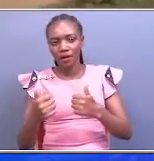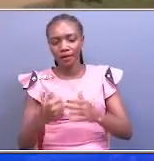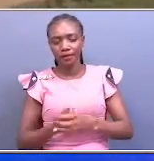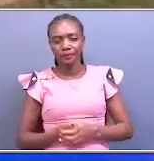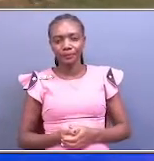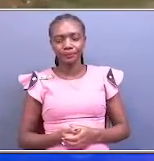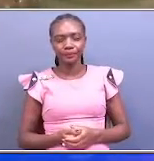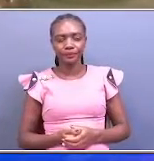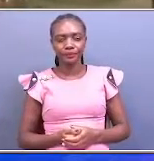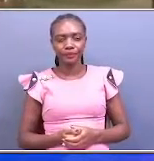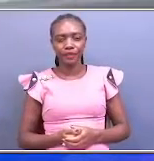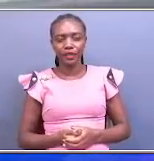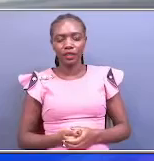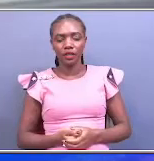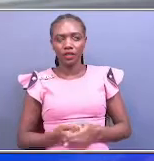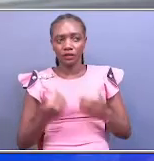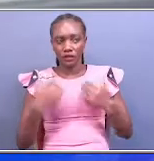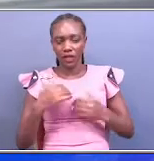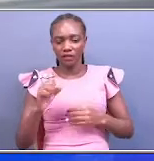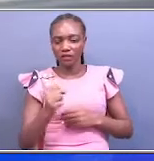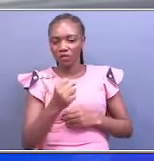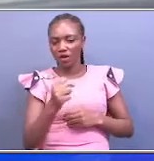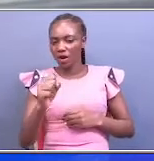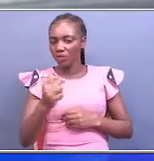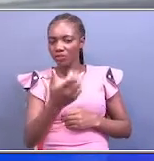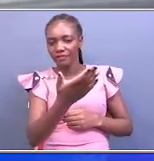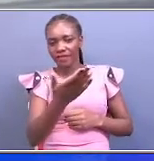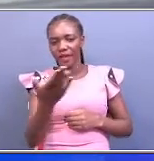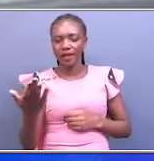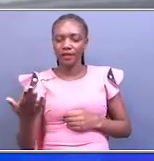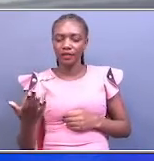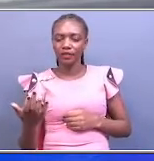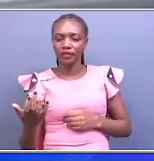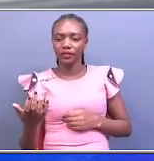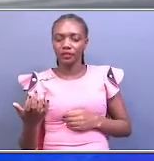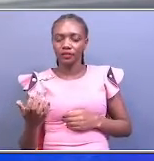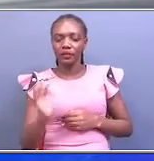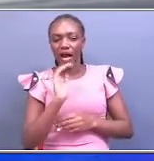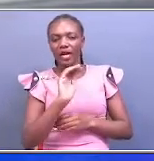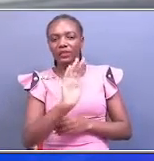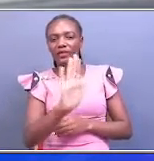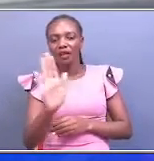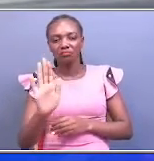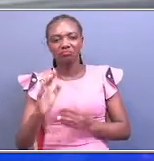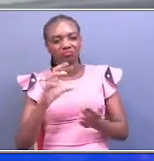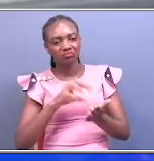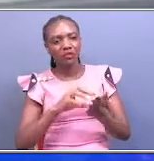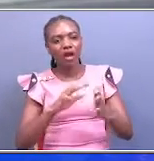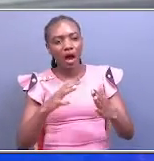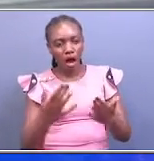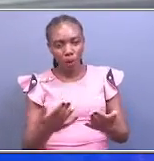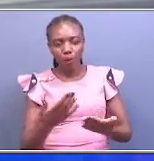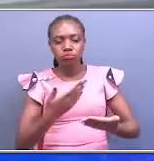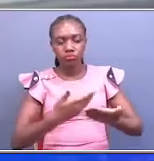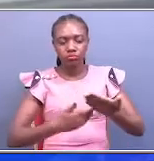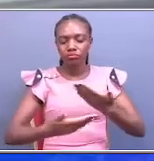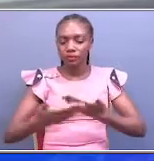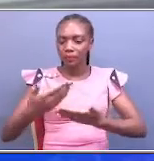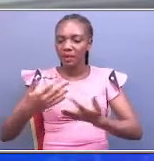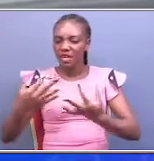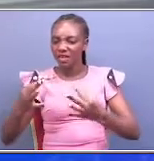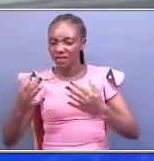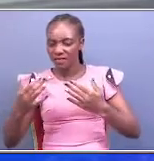them. I usually go around to every kid, ask them how they are faring, and if there's